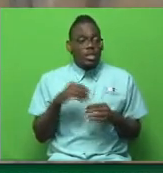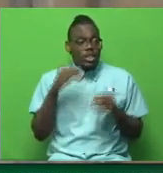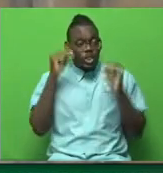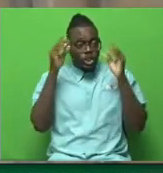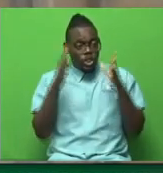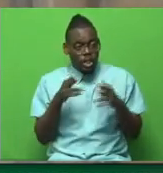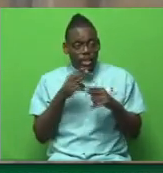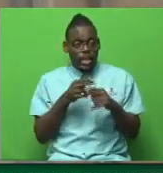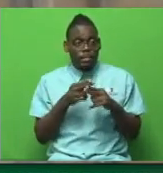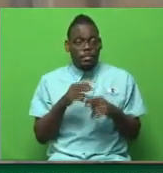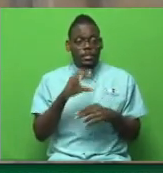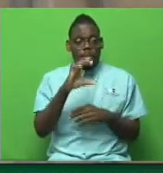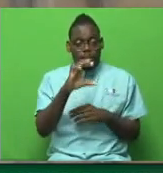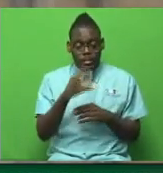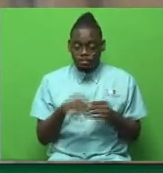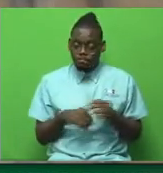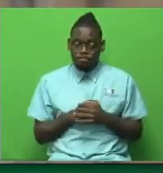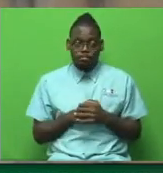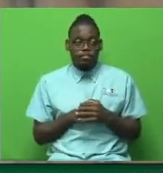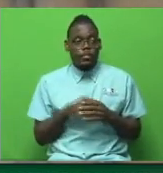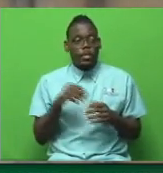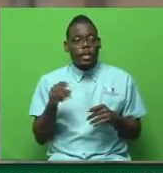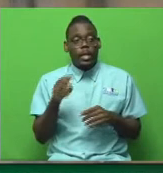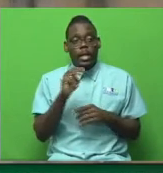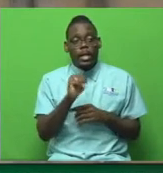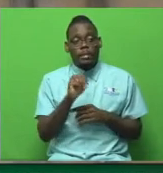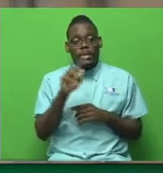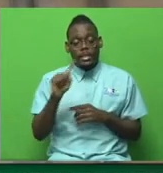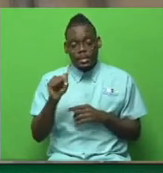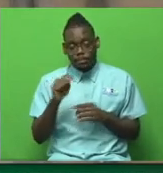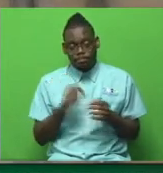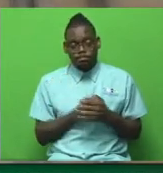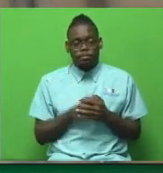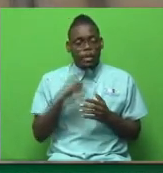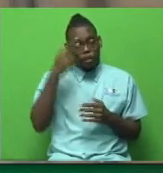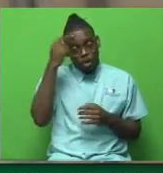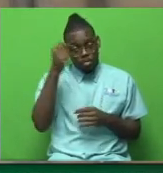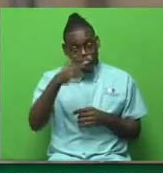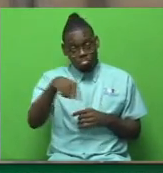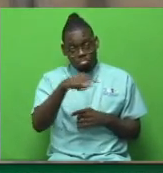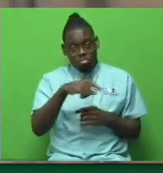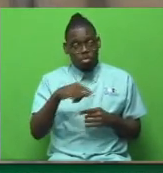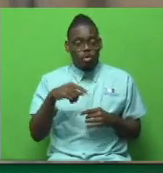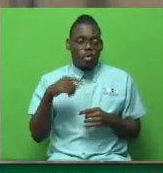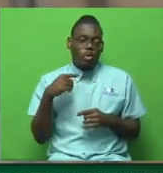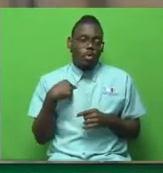trotman because you made their lives a living nightmare